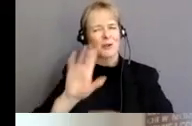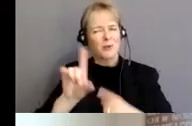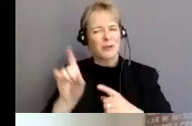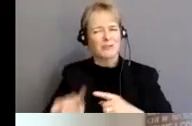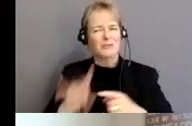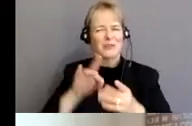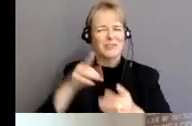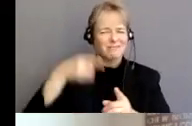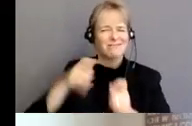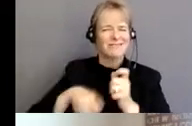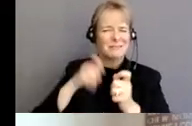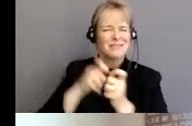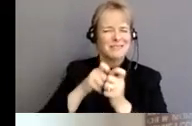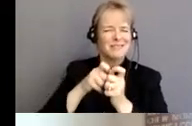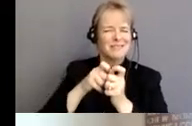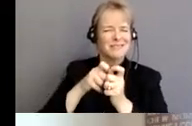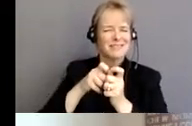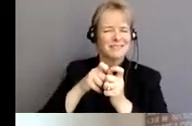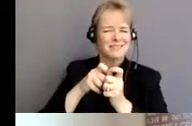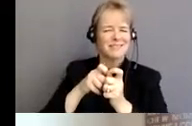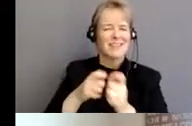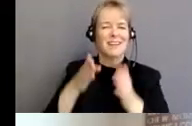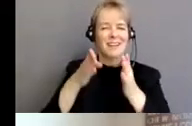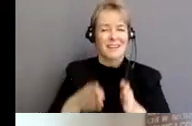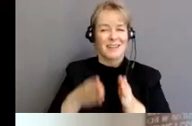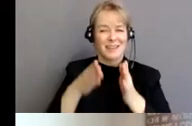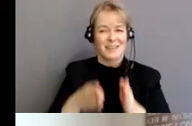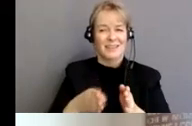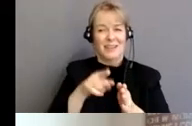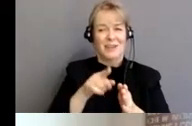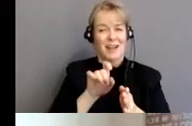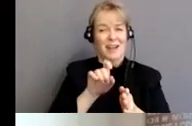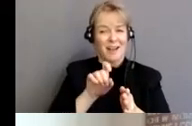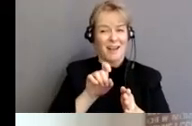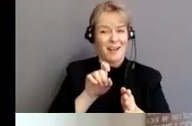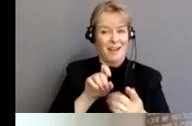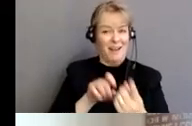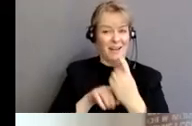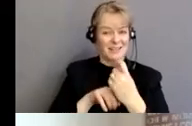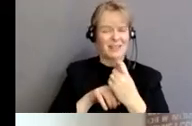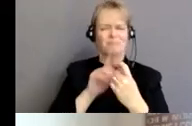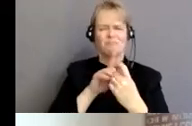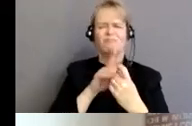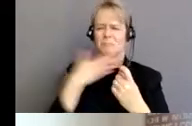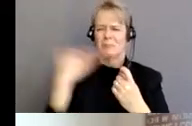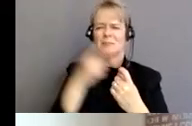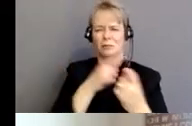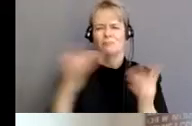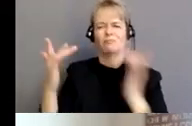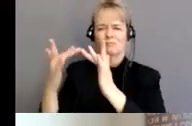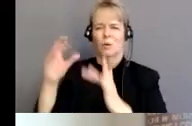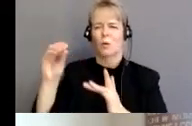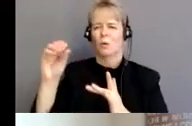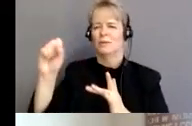that the individual asking the question, I would, as Chris had mentioned, reach out to the Ontario